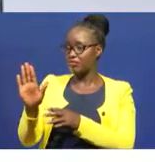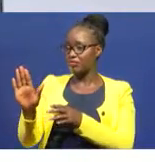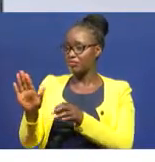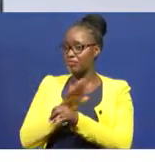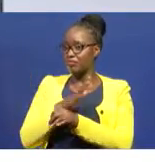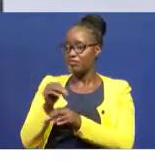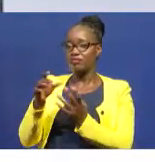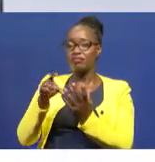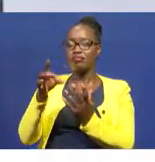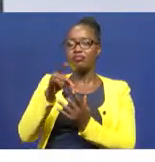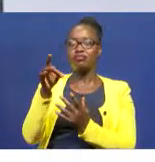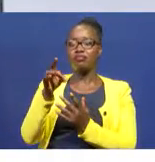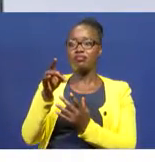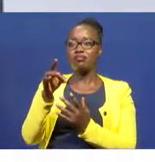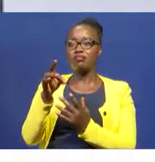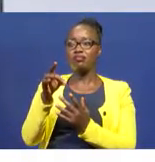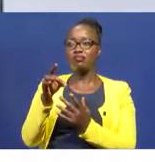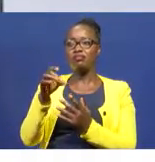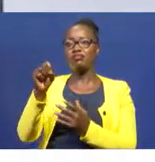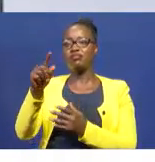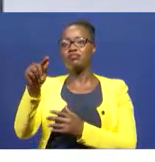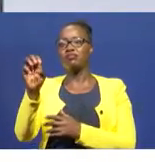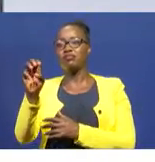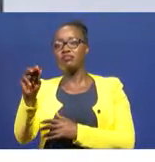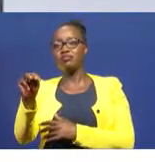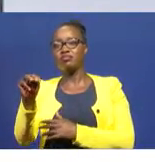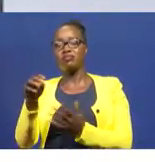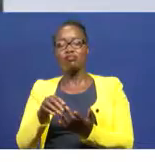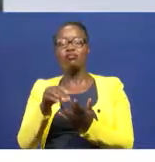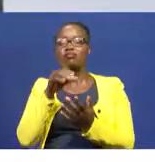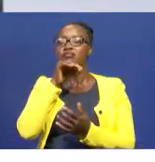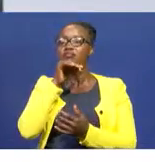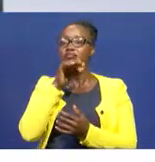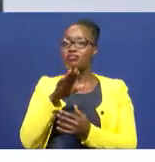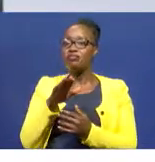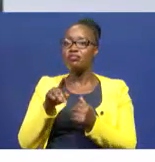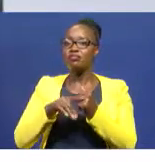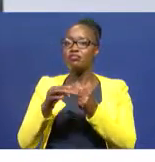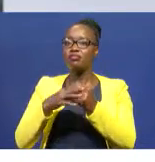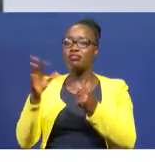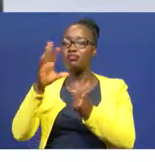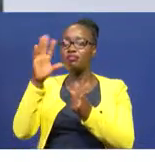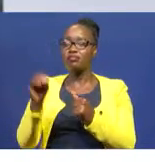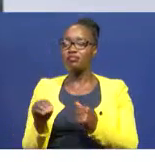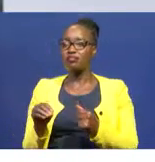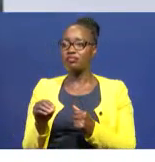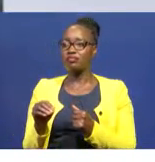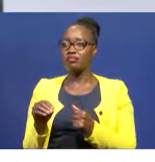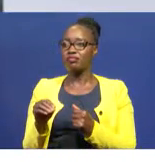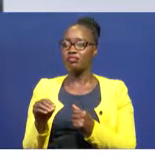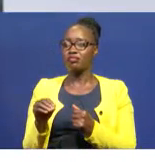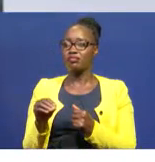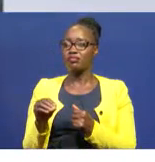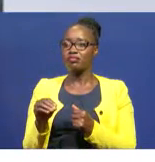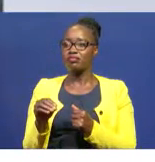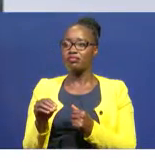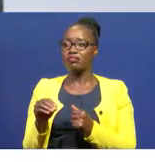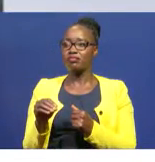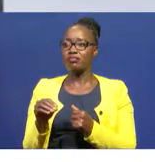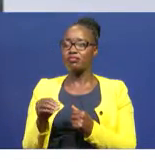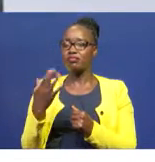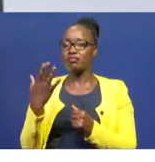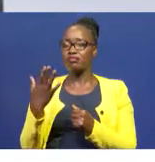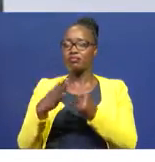them are choosing to want to go to STEM, especially boys, 68% of them want to go to STEM,